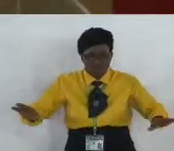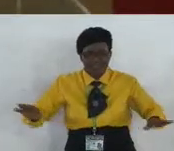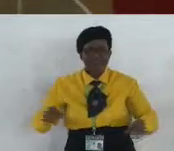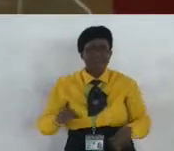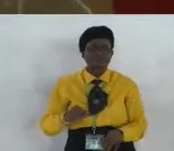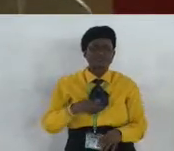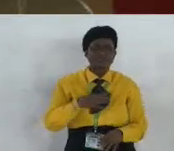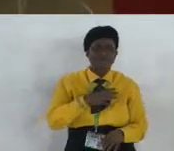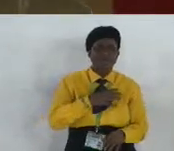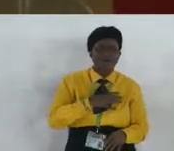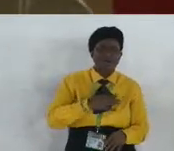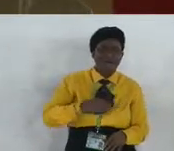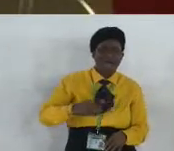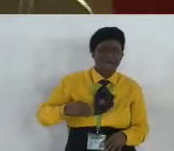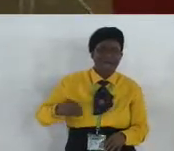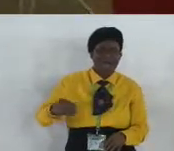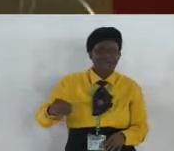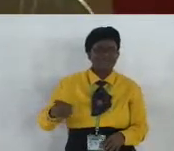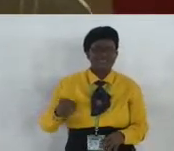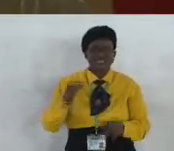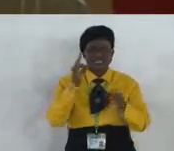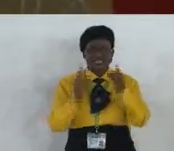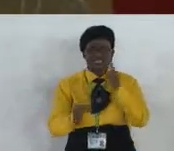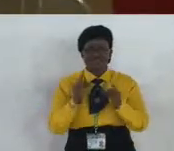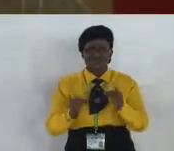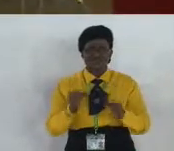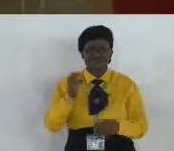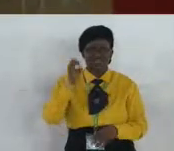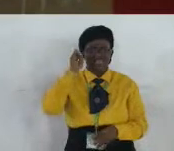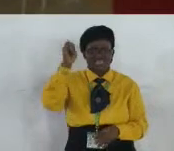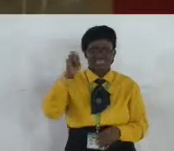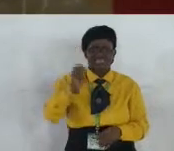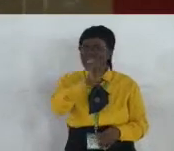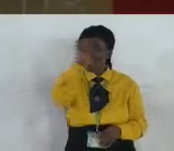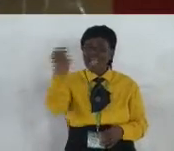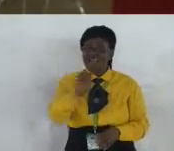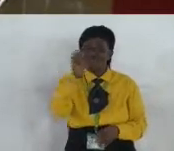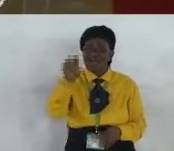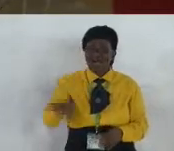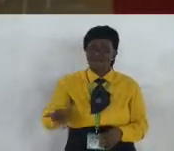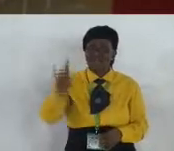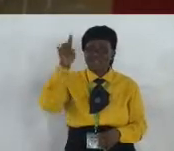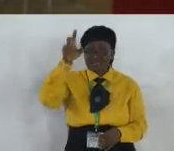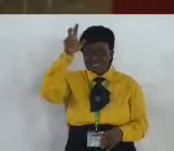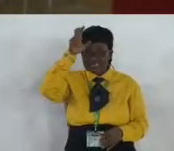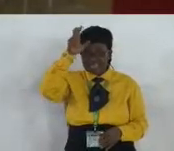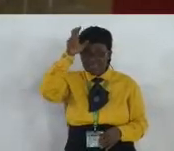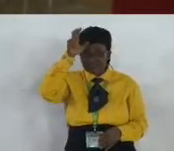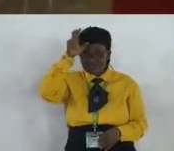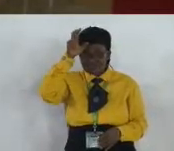And if he ever finds the devil messing with your womb,